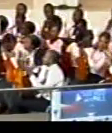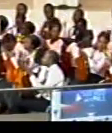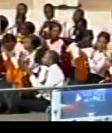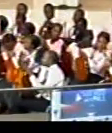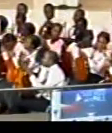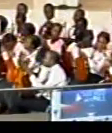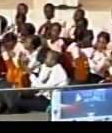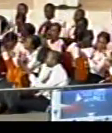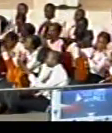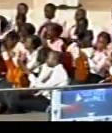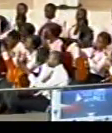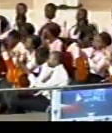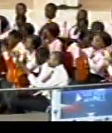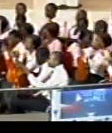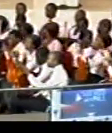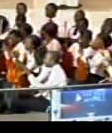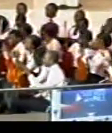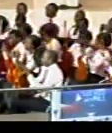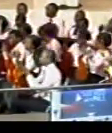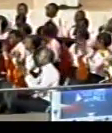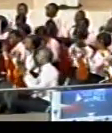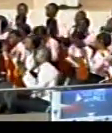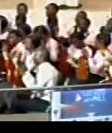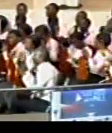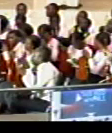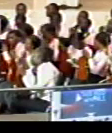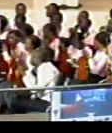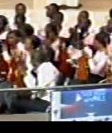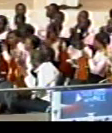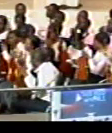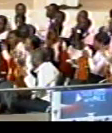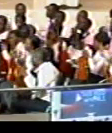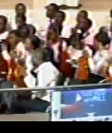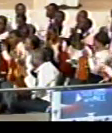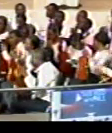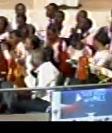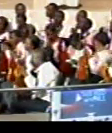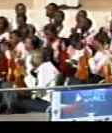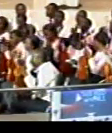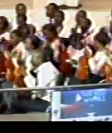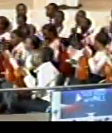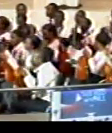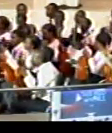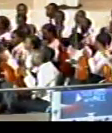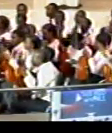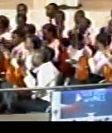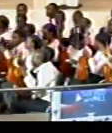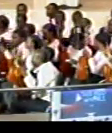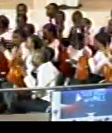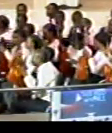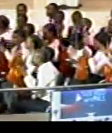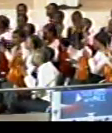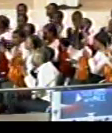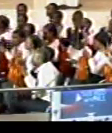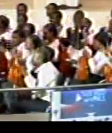Gospel hymns and songs, number one. All your anxiety.